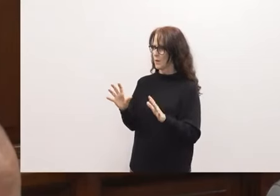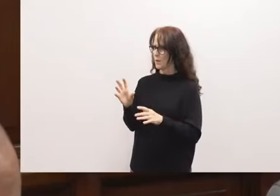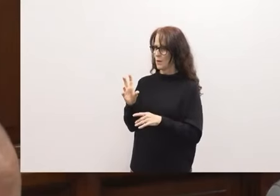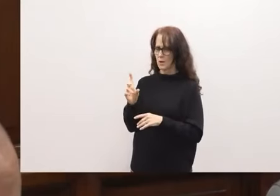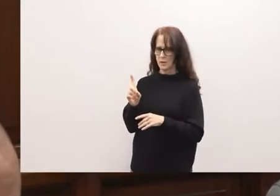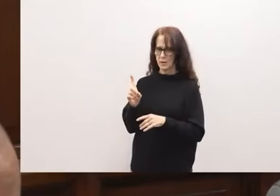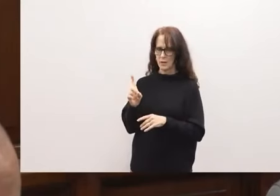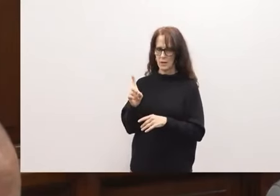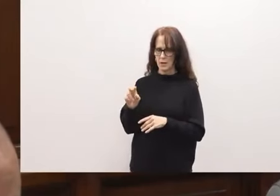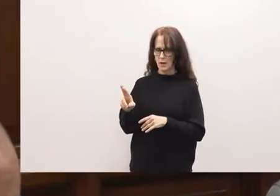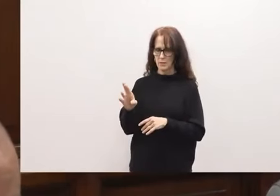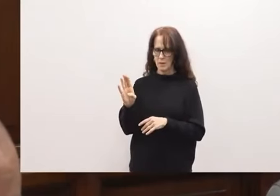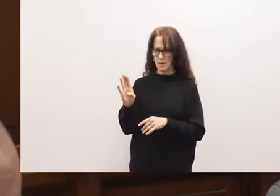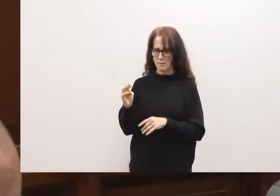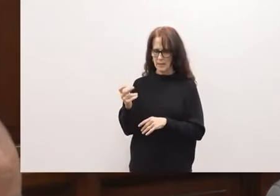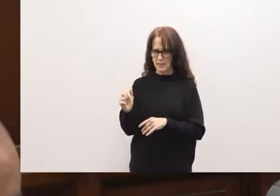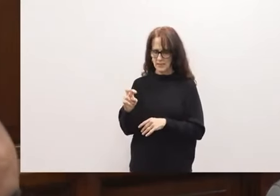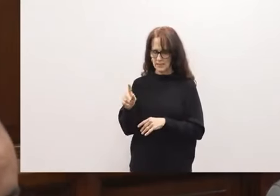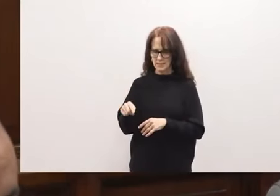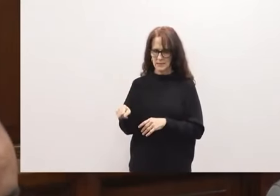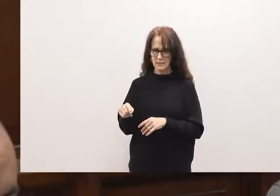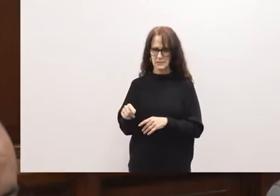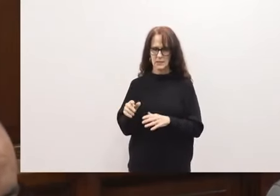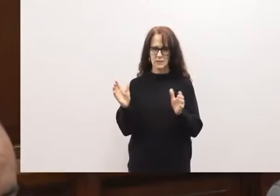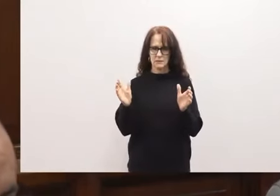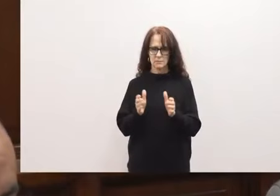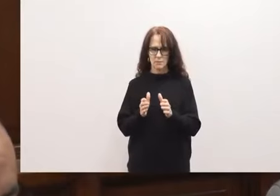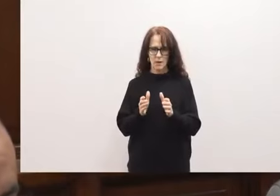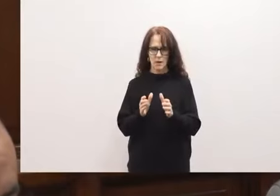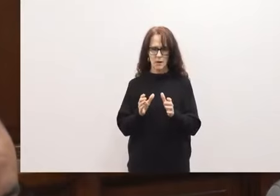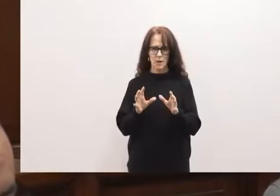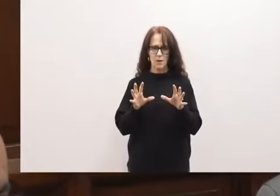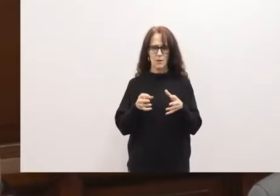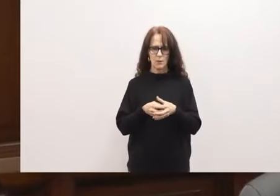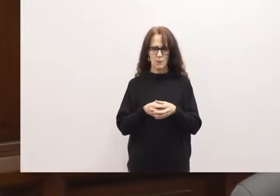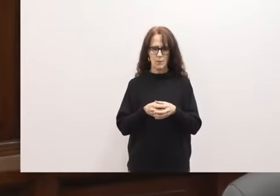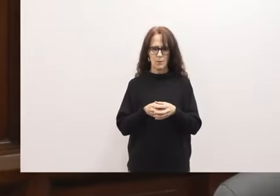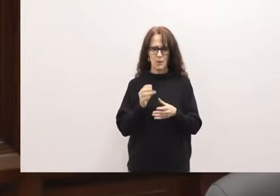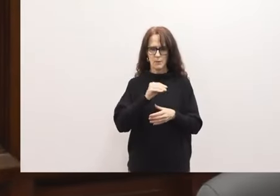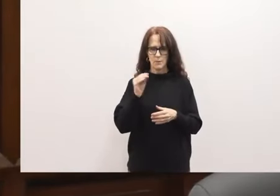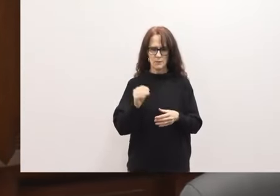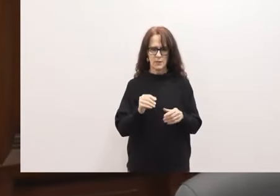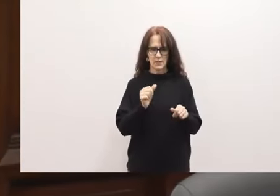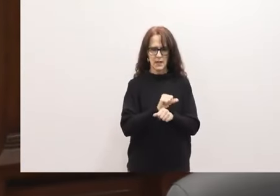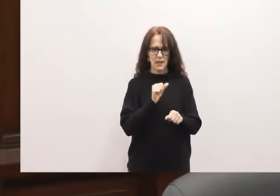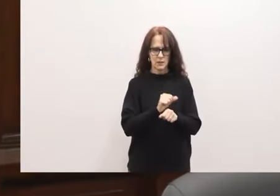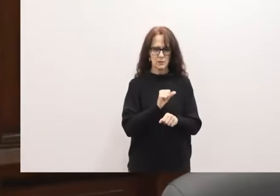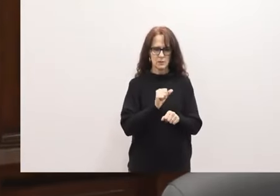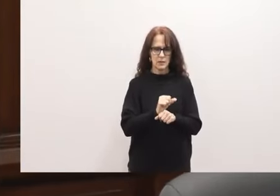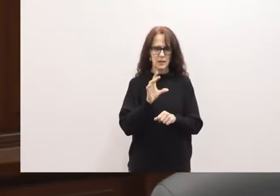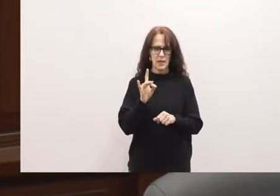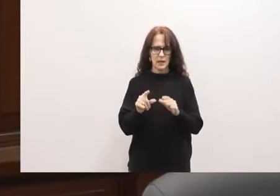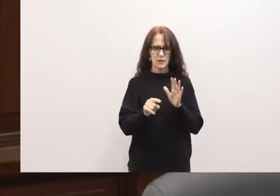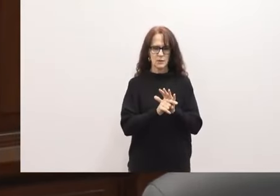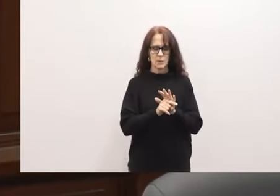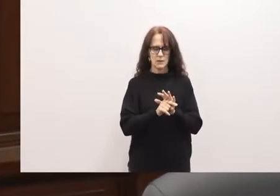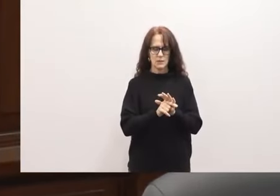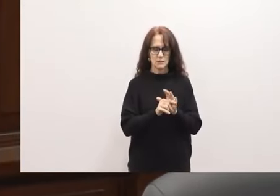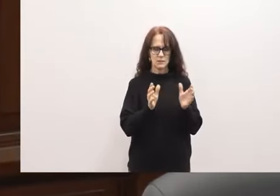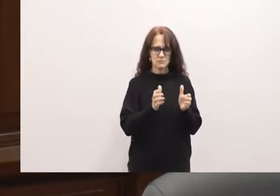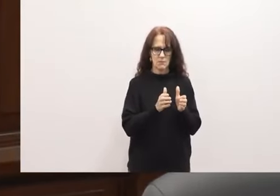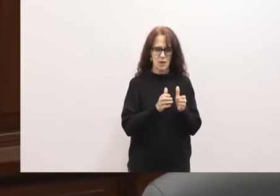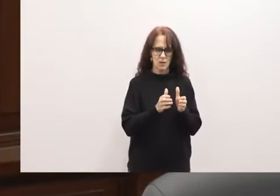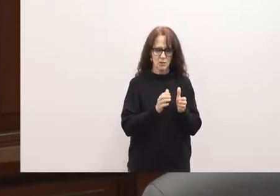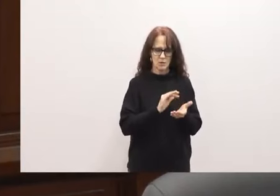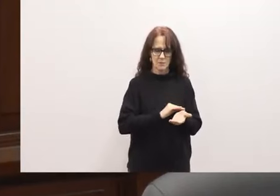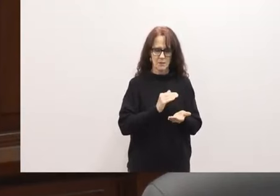two slides, Dr. Madrigal, a smaller percentage of Black students are in algebra in the eighth grade? Mm-hmm.